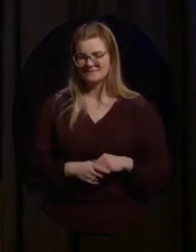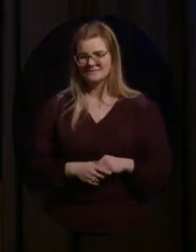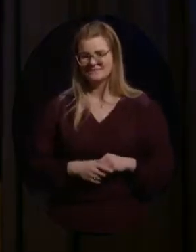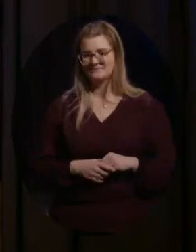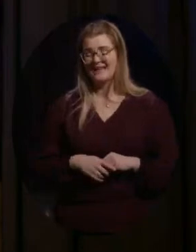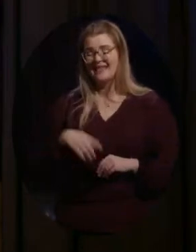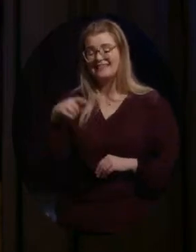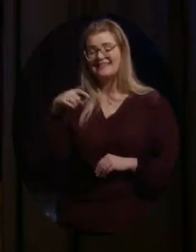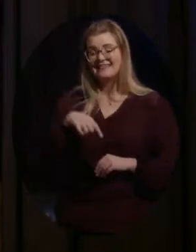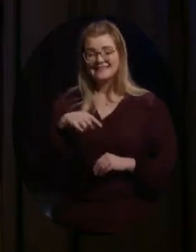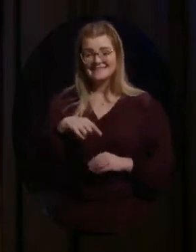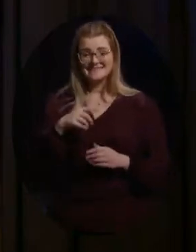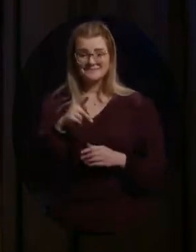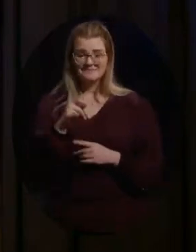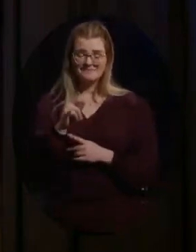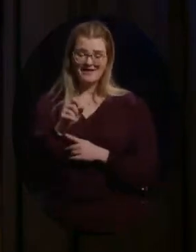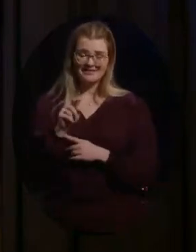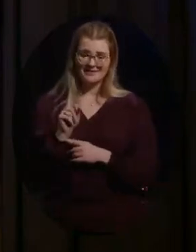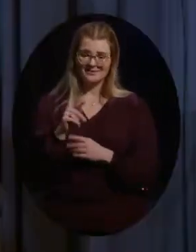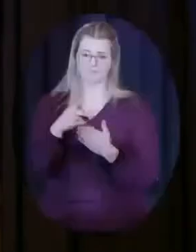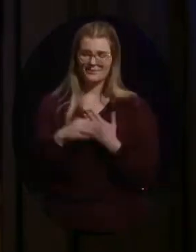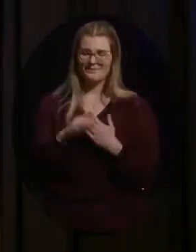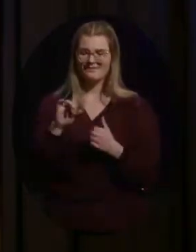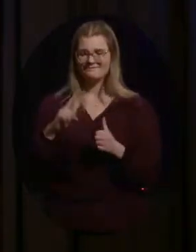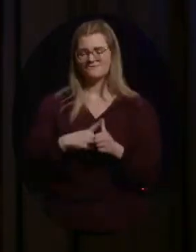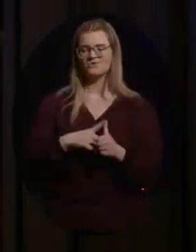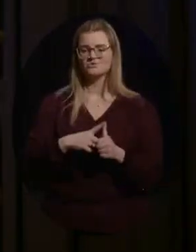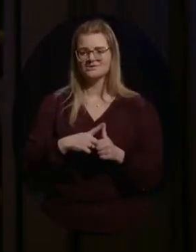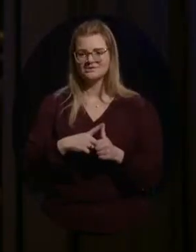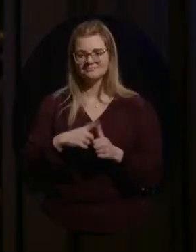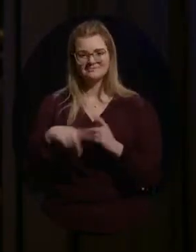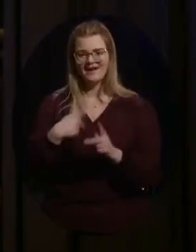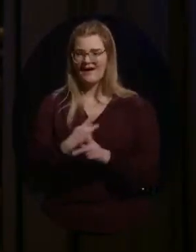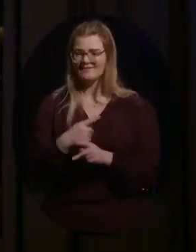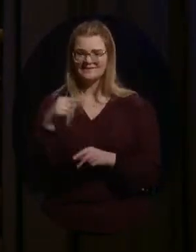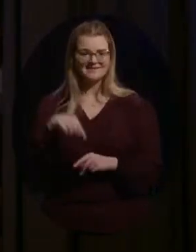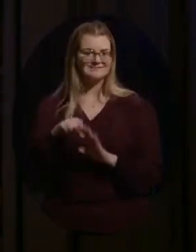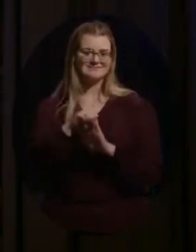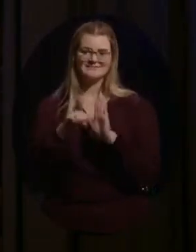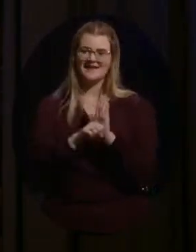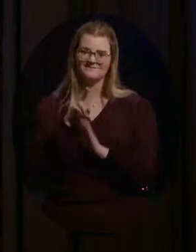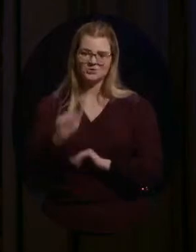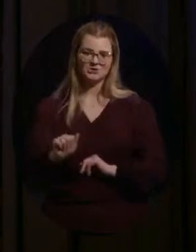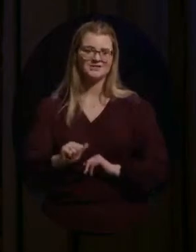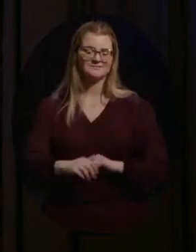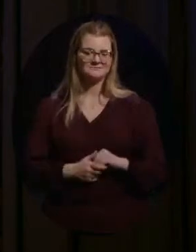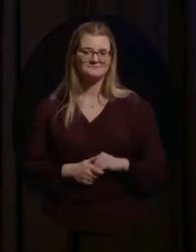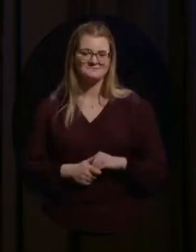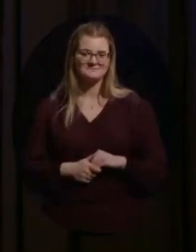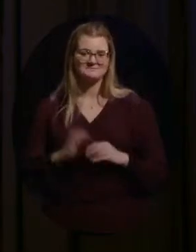This pilot program will be the first of its kind in the Commonwealth of Virginia.